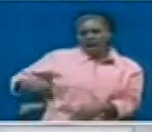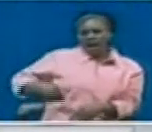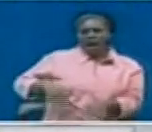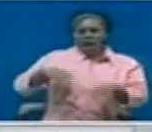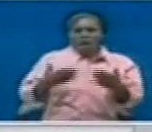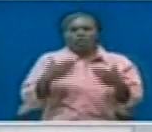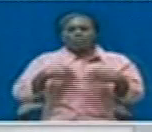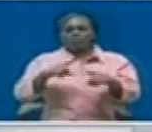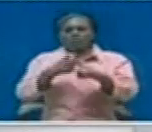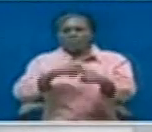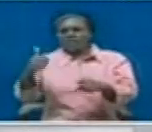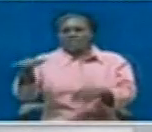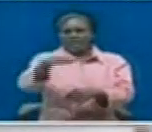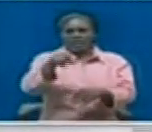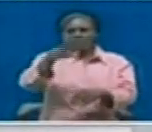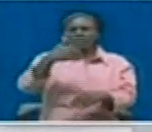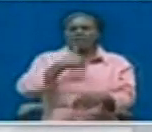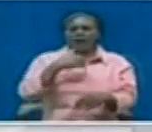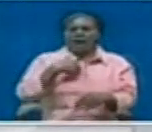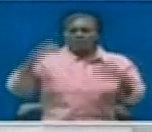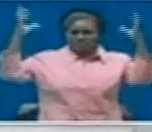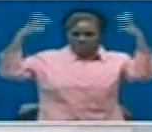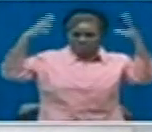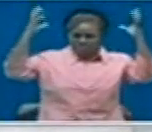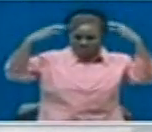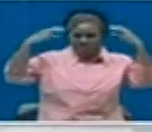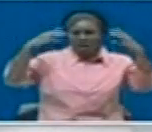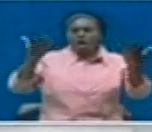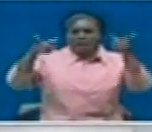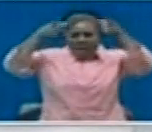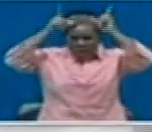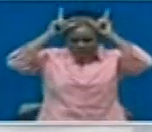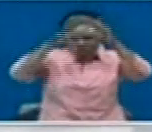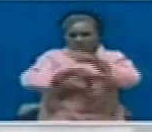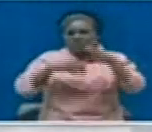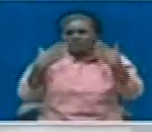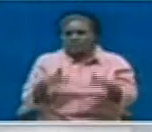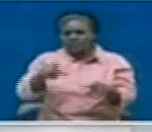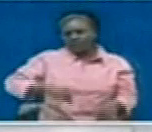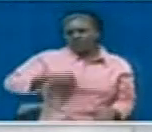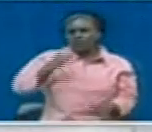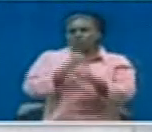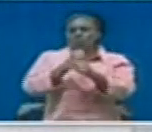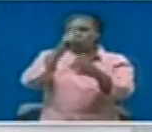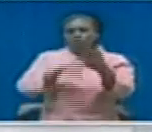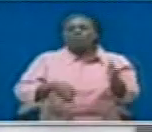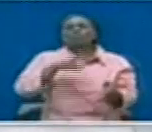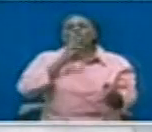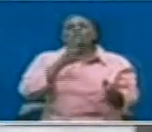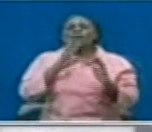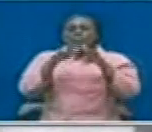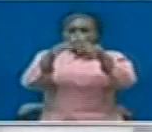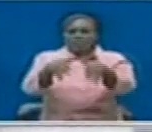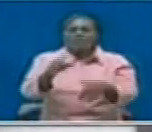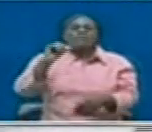people from Nakwamoru, they have been hit by raids, all their animals have been taken, so for survival they go to the lake. Now,